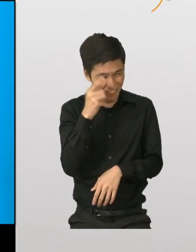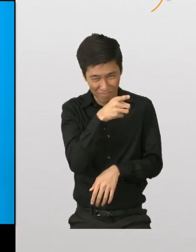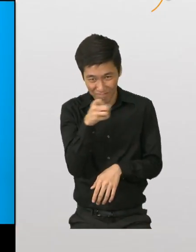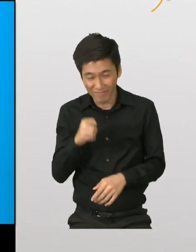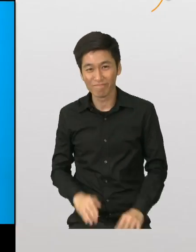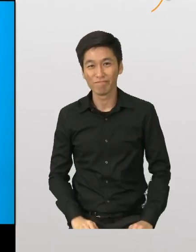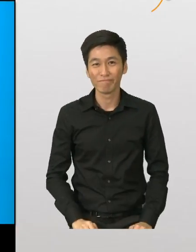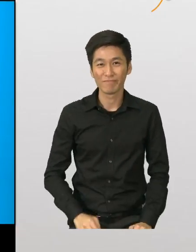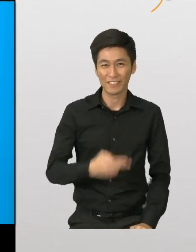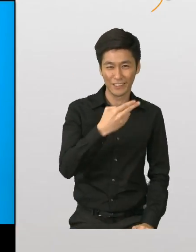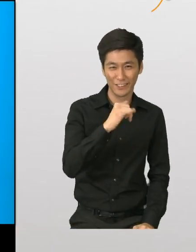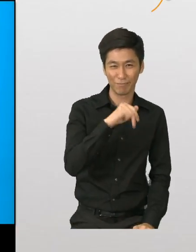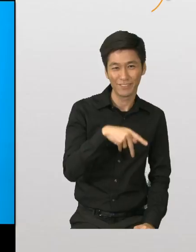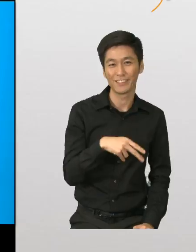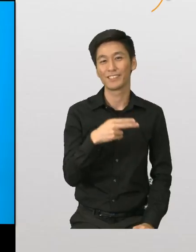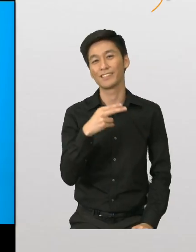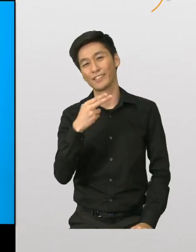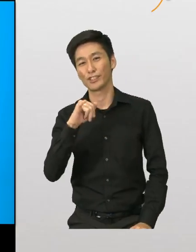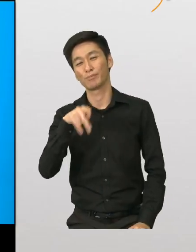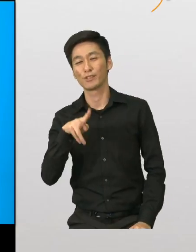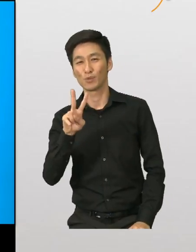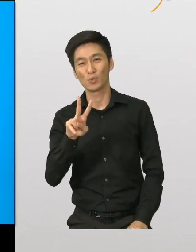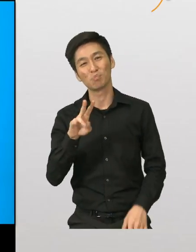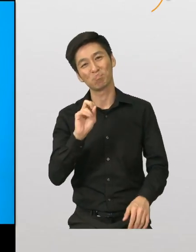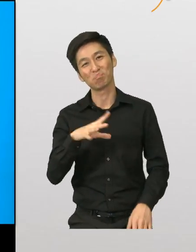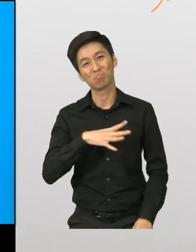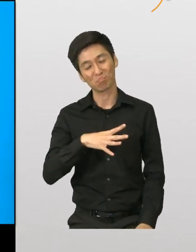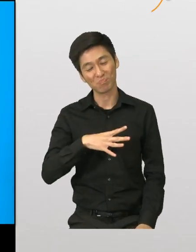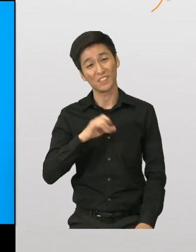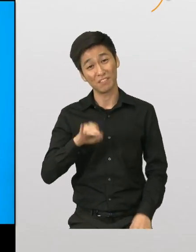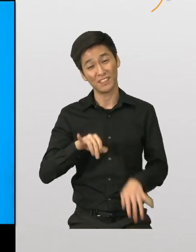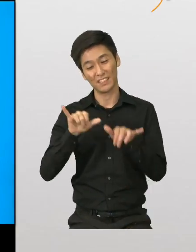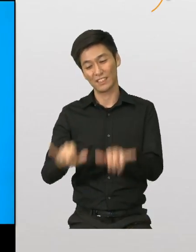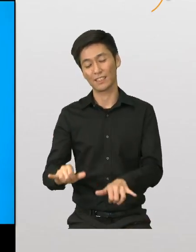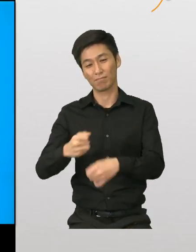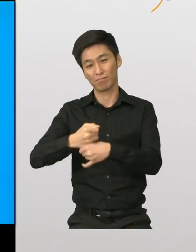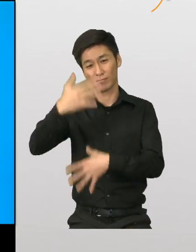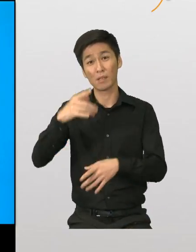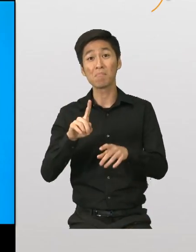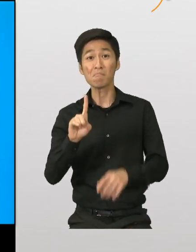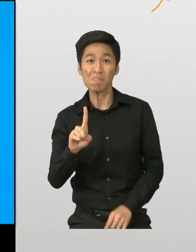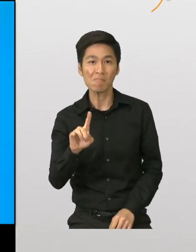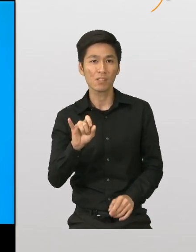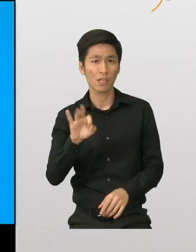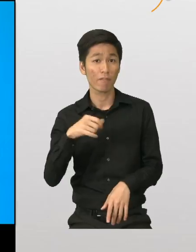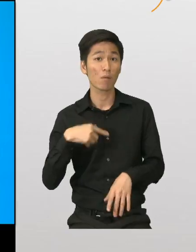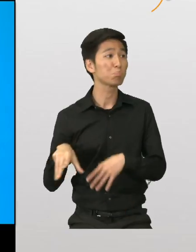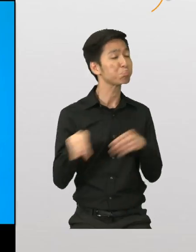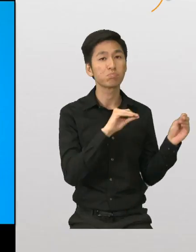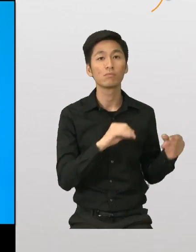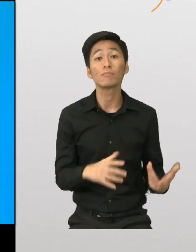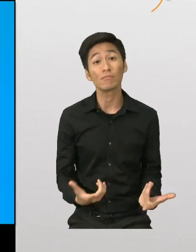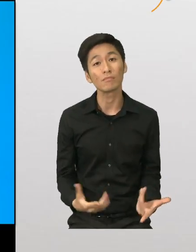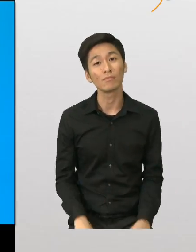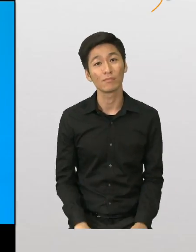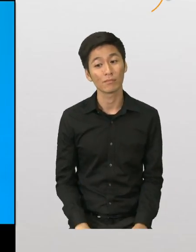HIP and HIP 2 are fine if I want to stay on in my flat. But what if I want to move out?